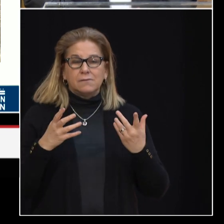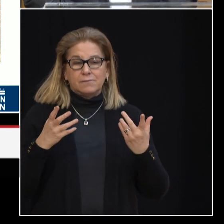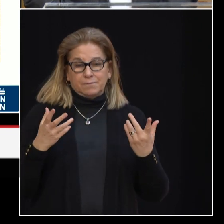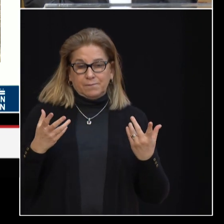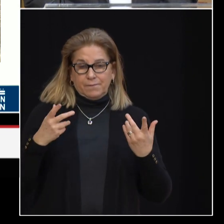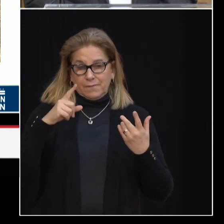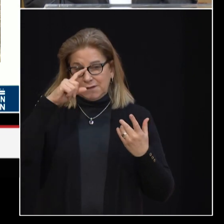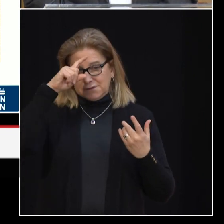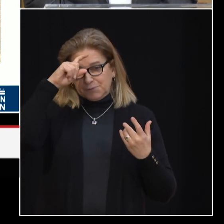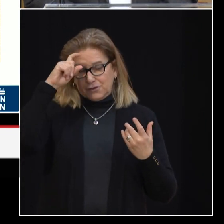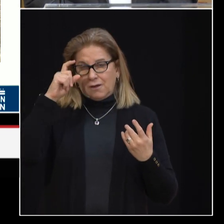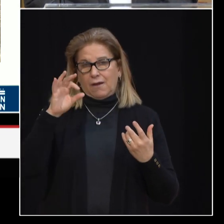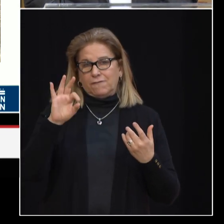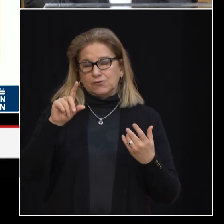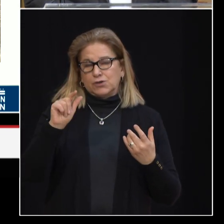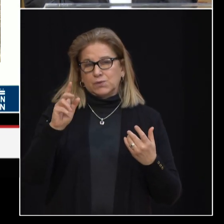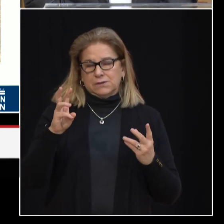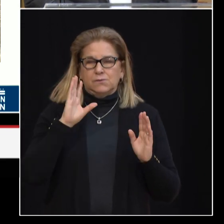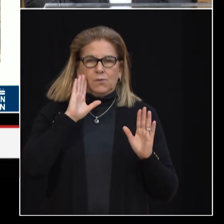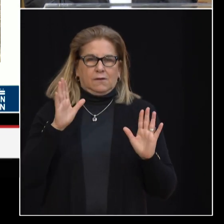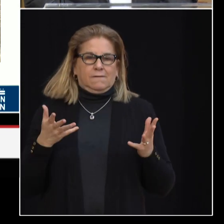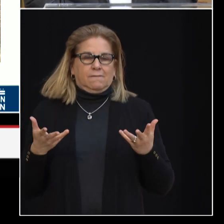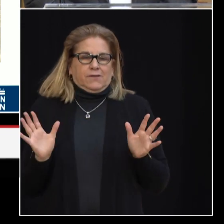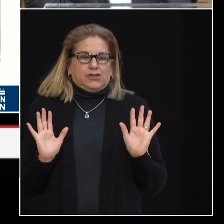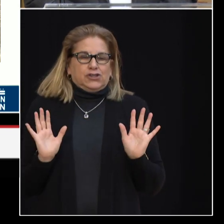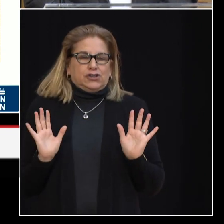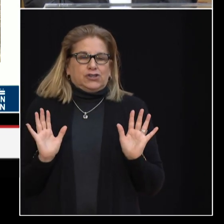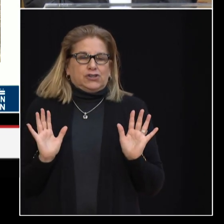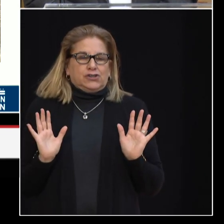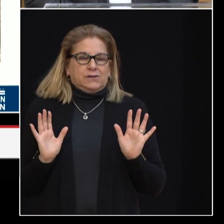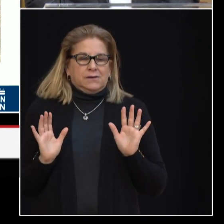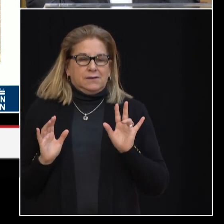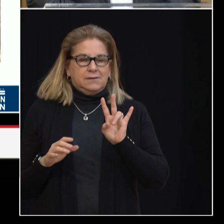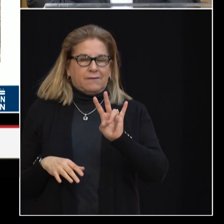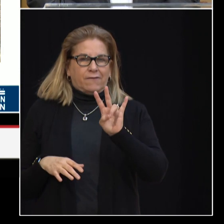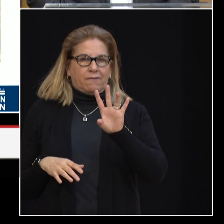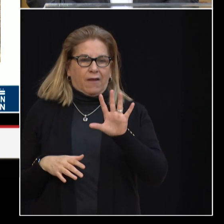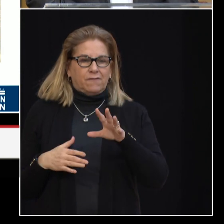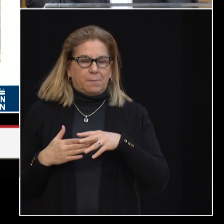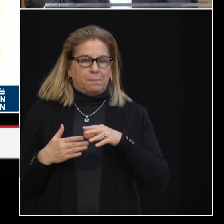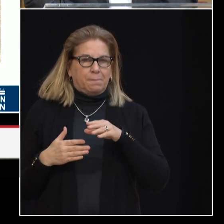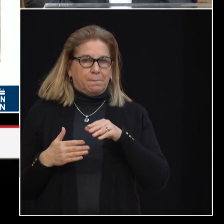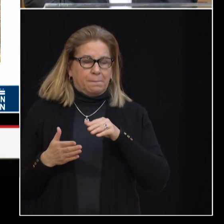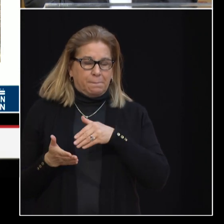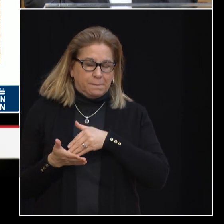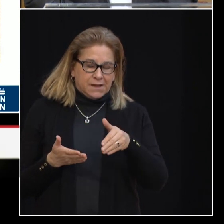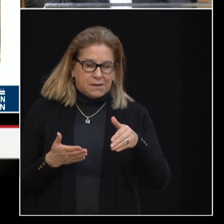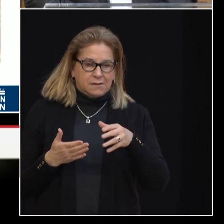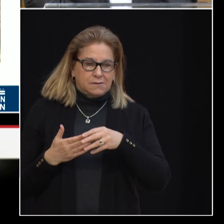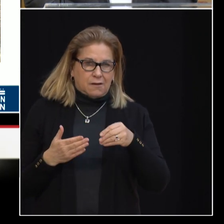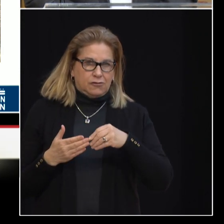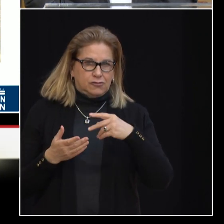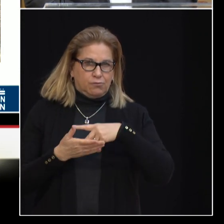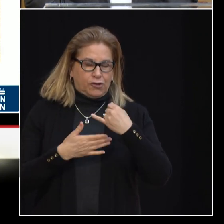2026. This is a $75 million project, and I am pleased to announce that the RFP for this project